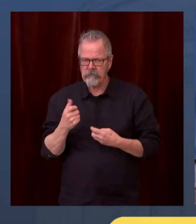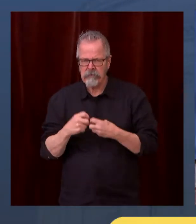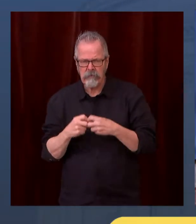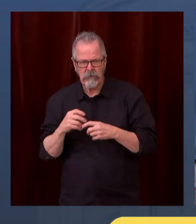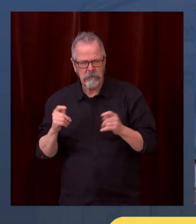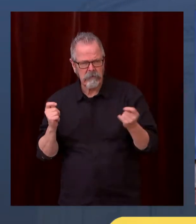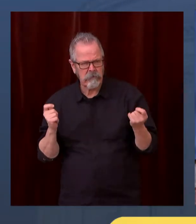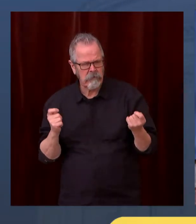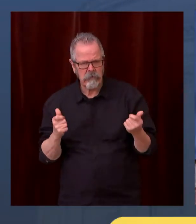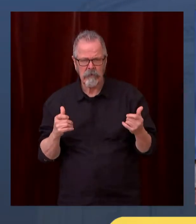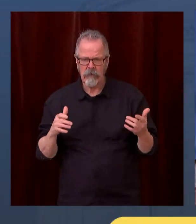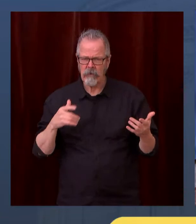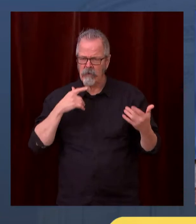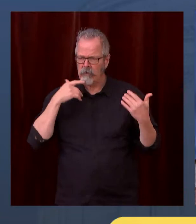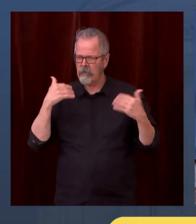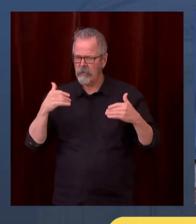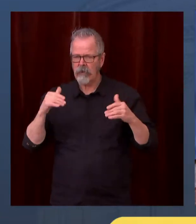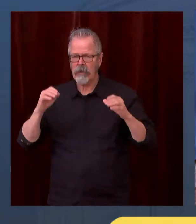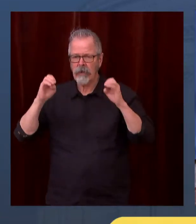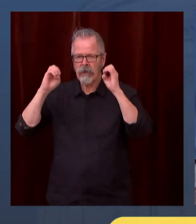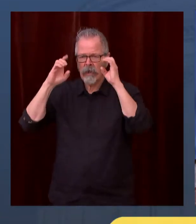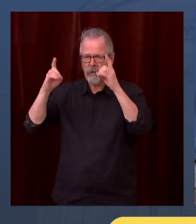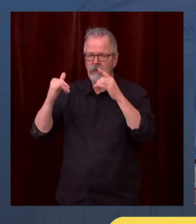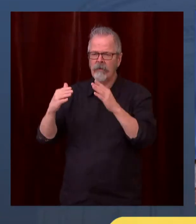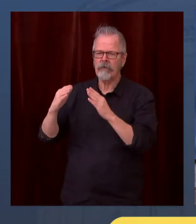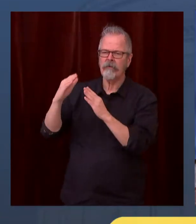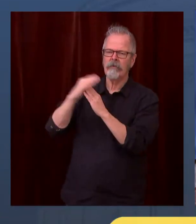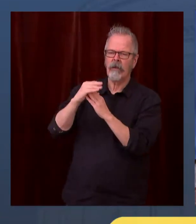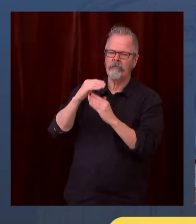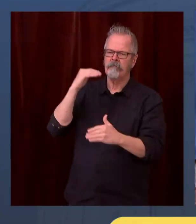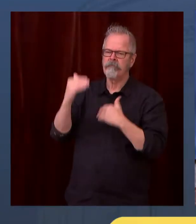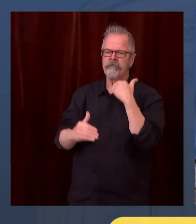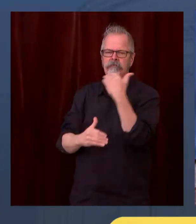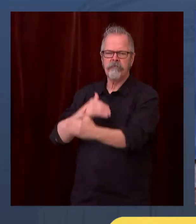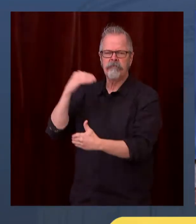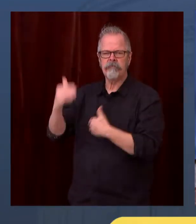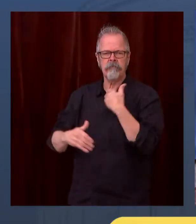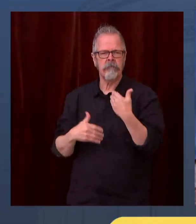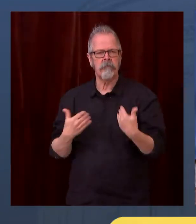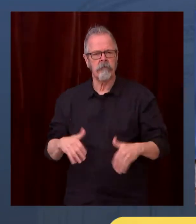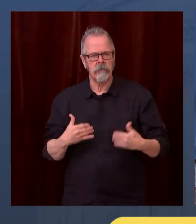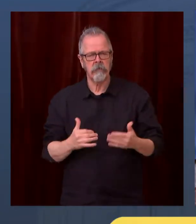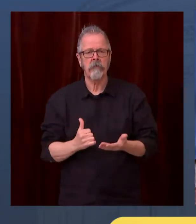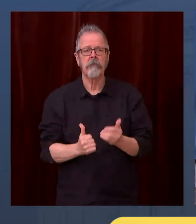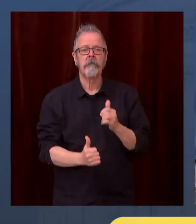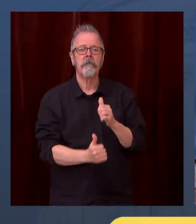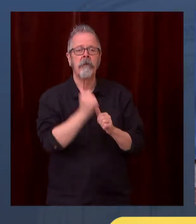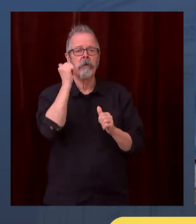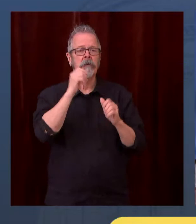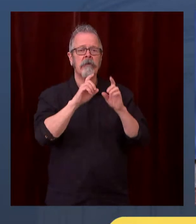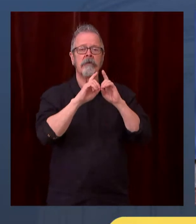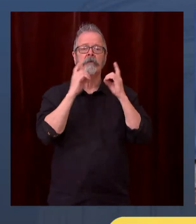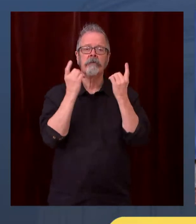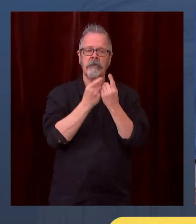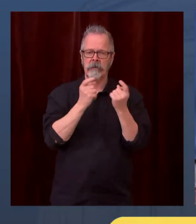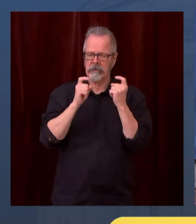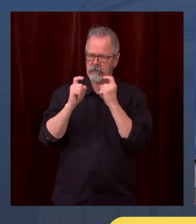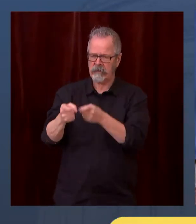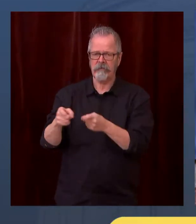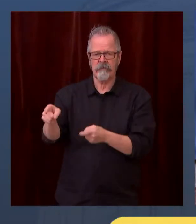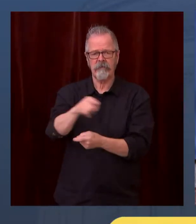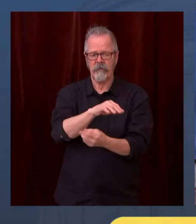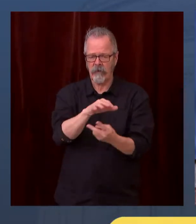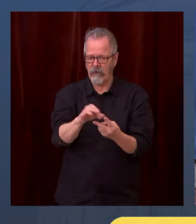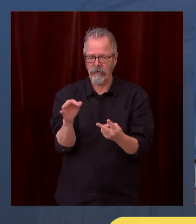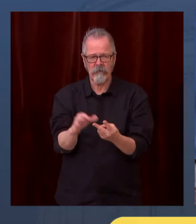educators. Most of these districts have also allowed a remote option for parents who wanted to continue